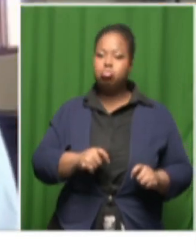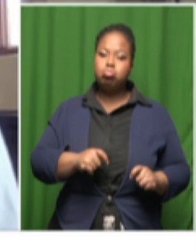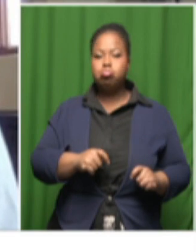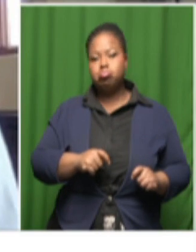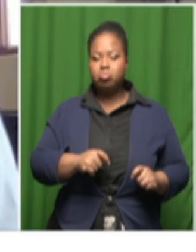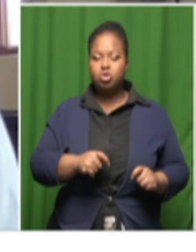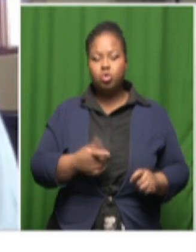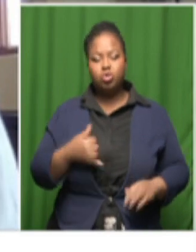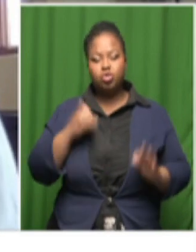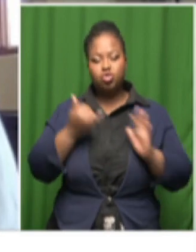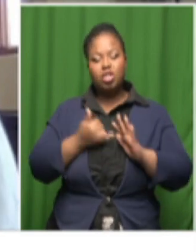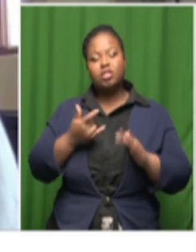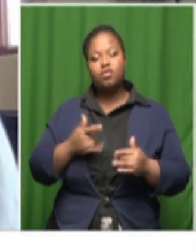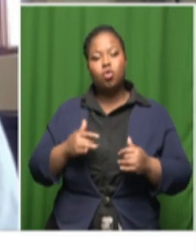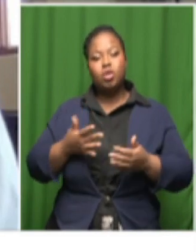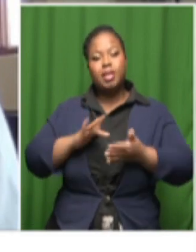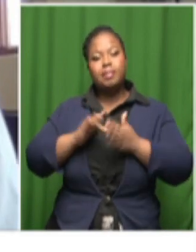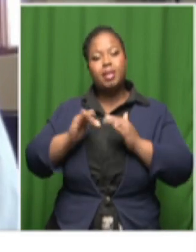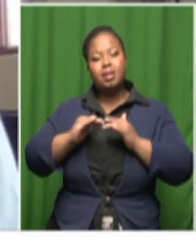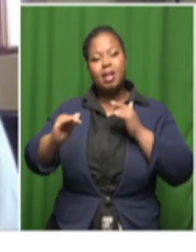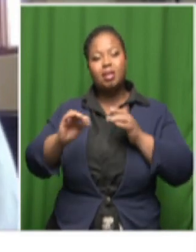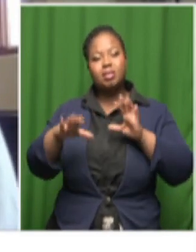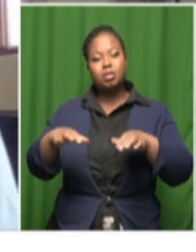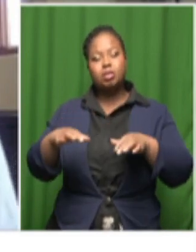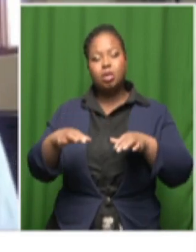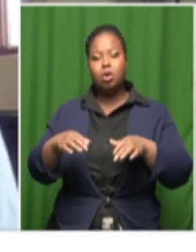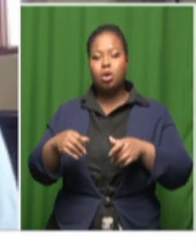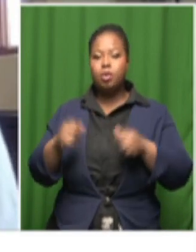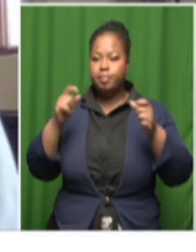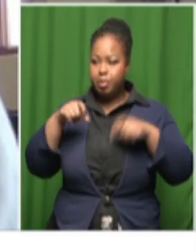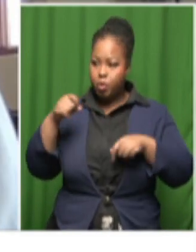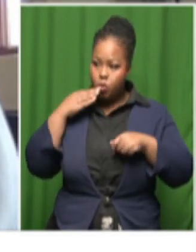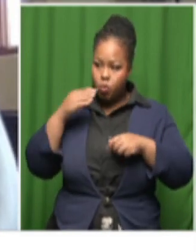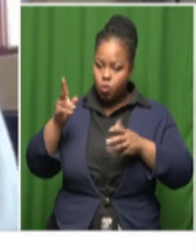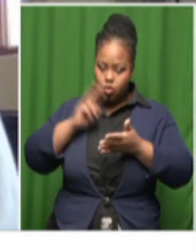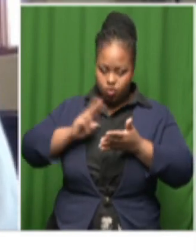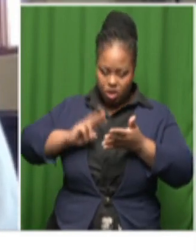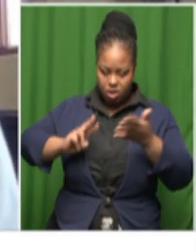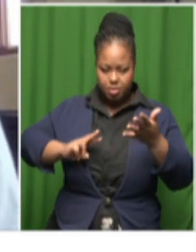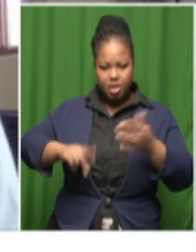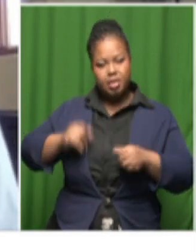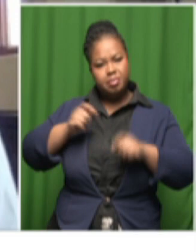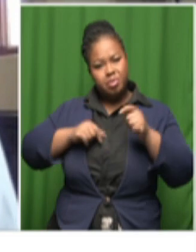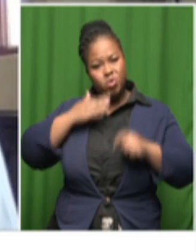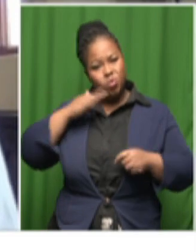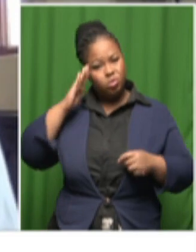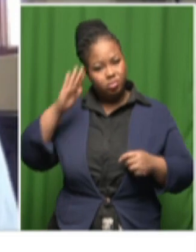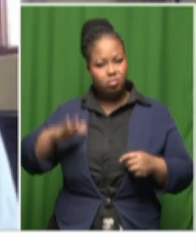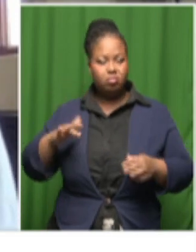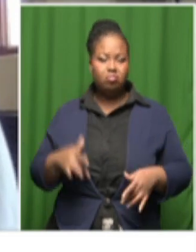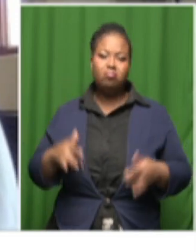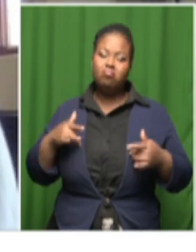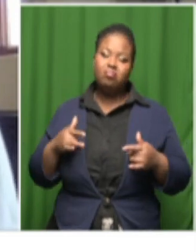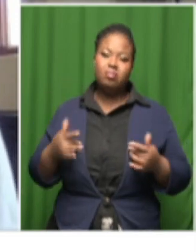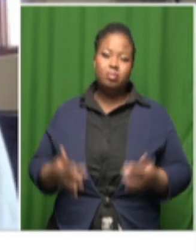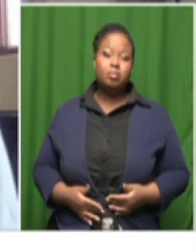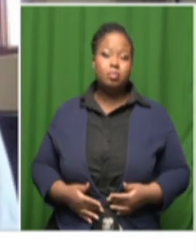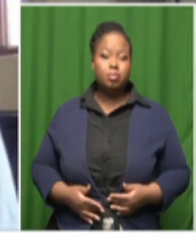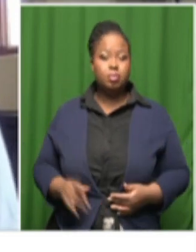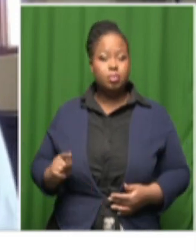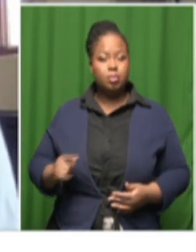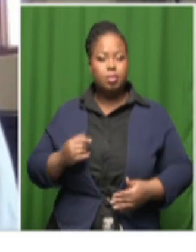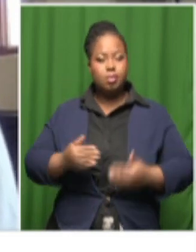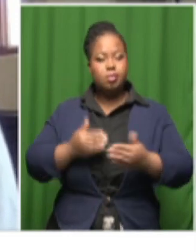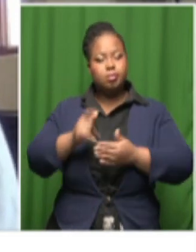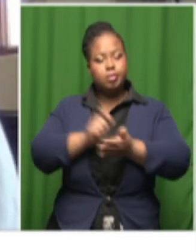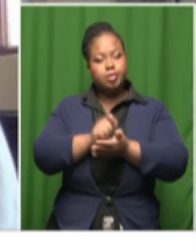so it's not just to a middle class audience. The book is also written for occupiers themselves and those. And in the process